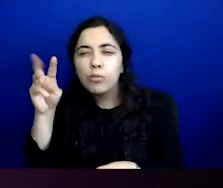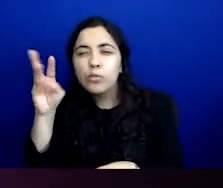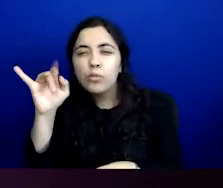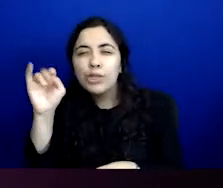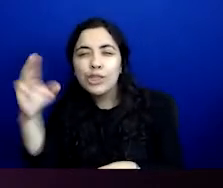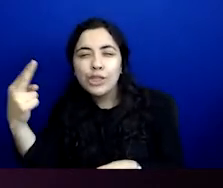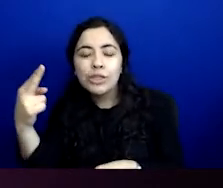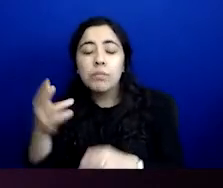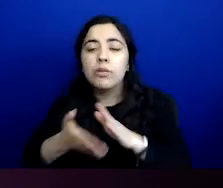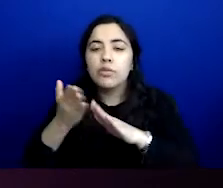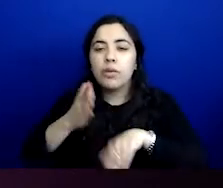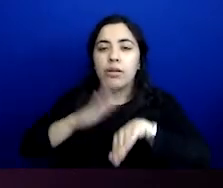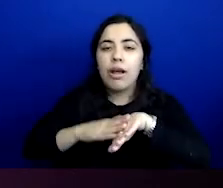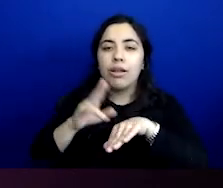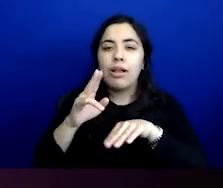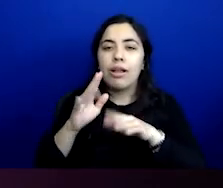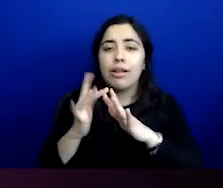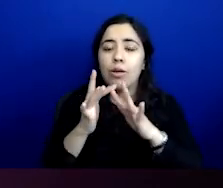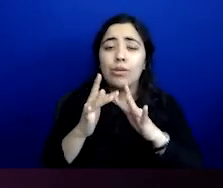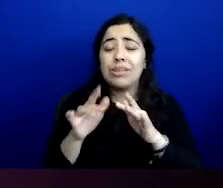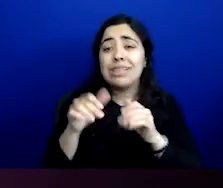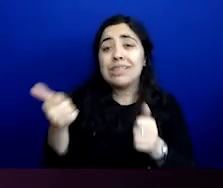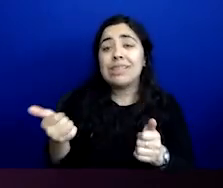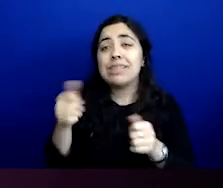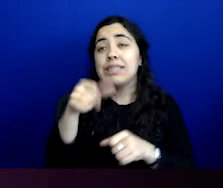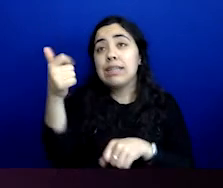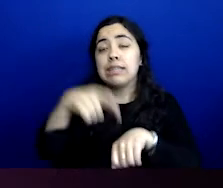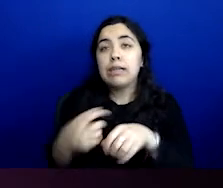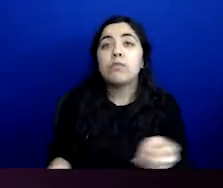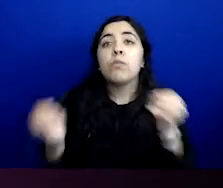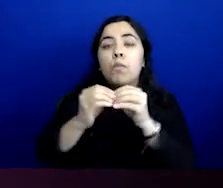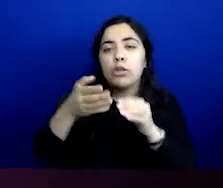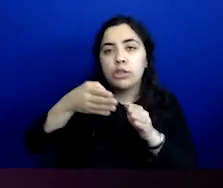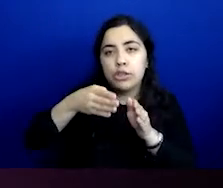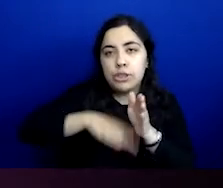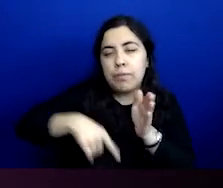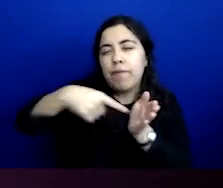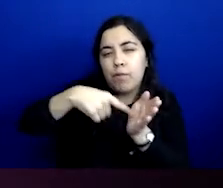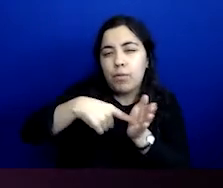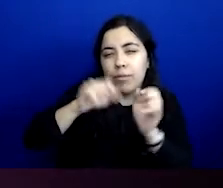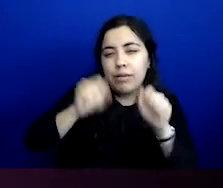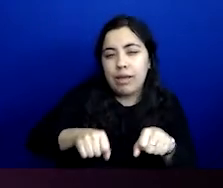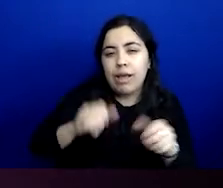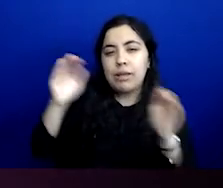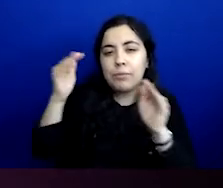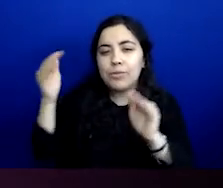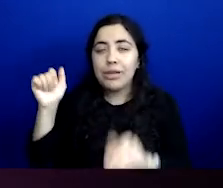what I understand, it's at least 10 times cheaper than using something like AWS.